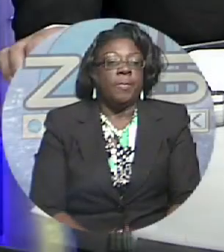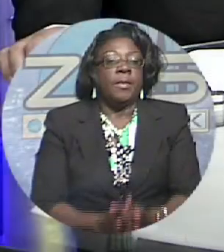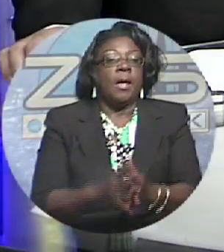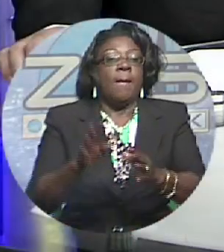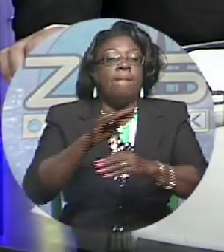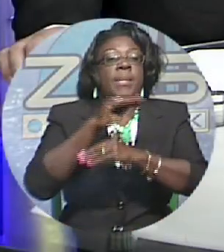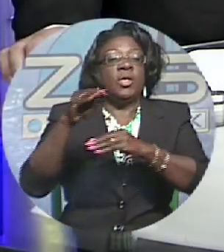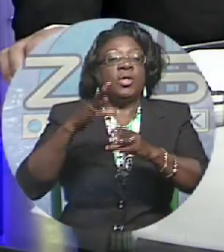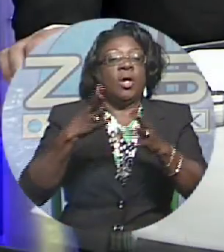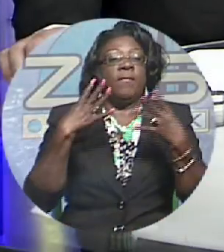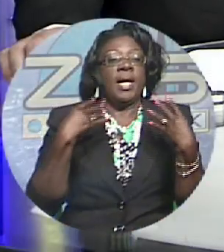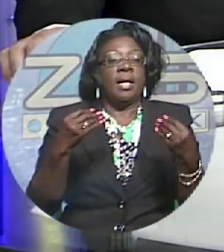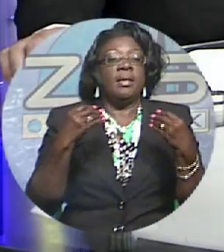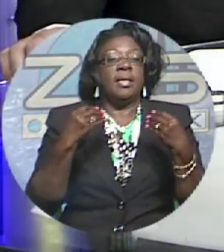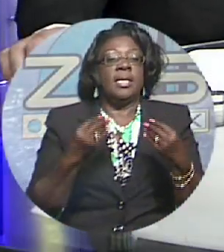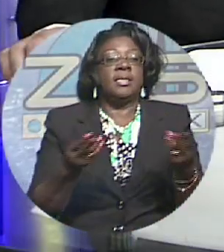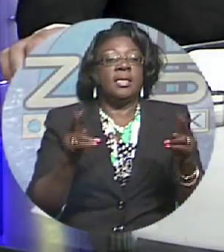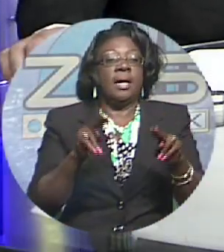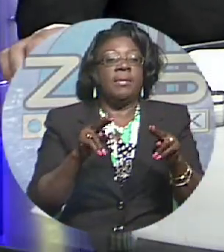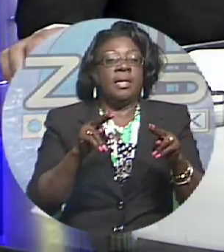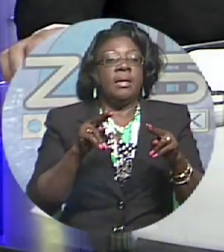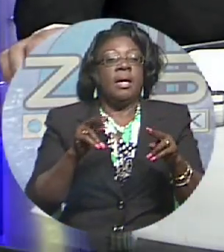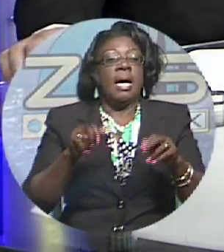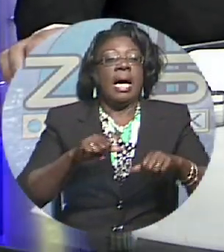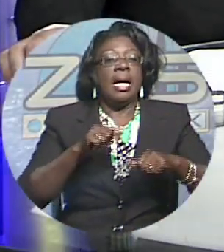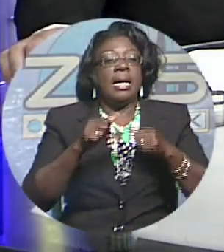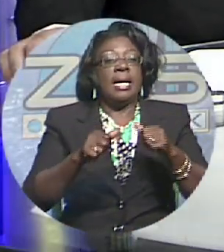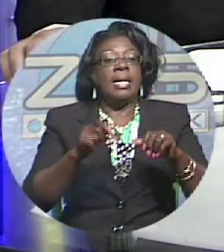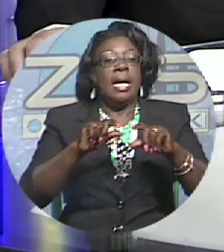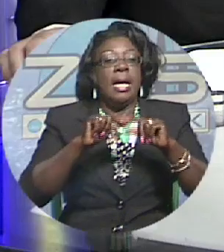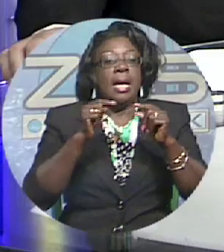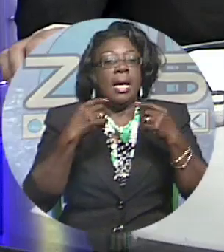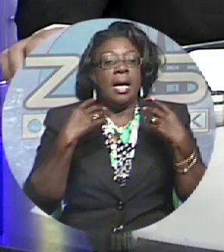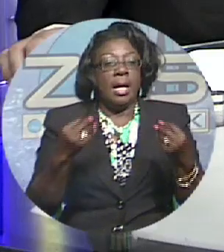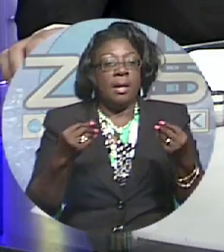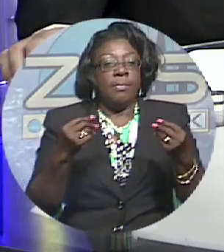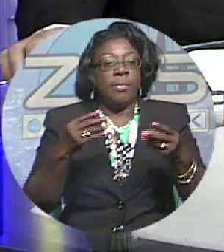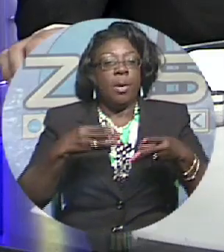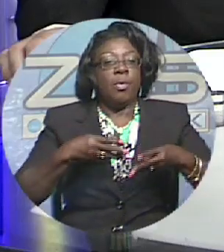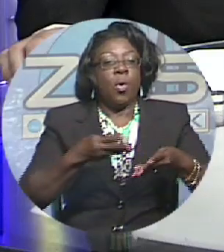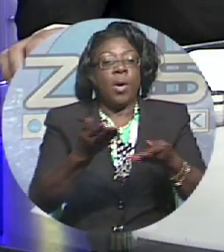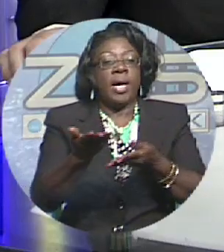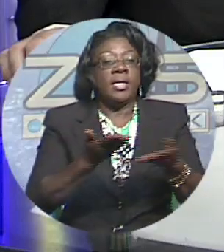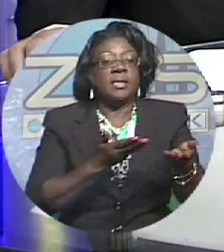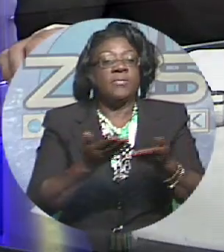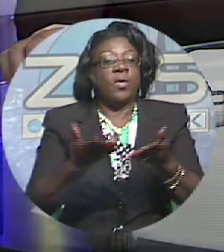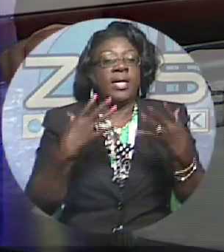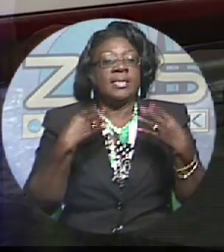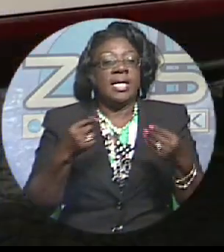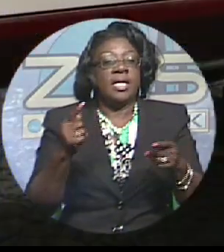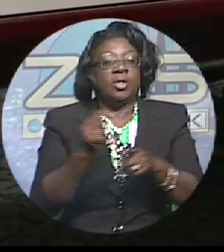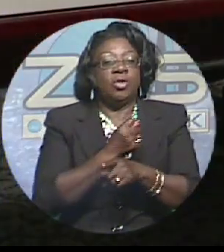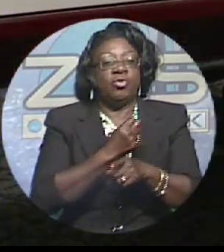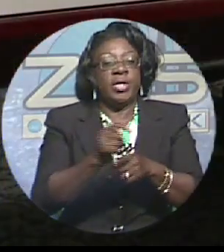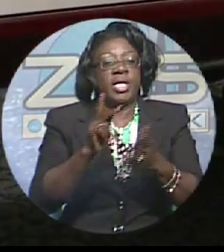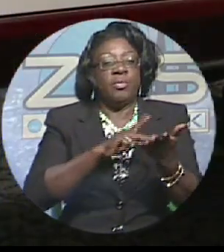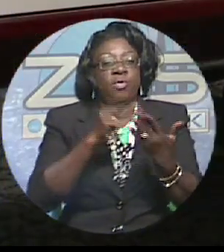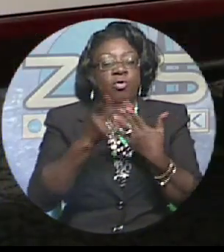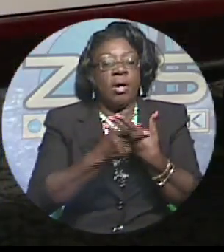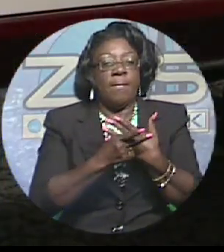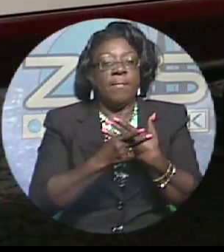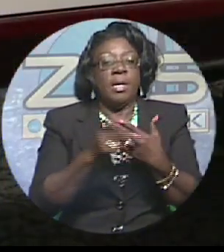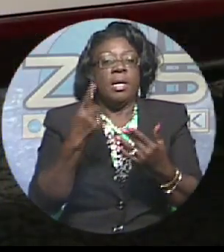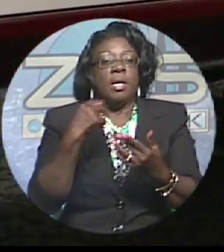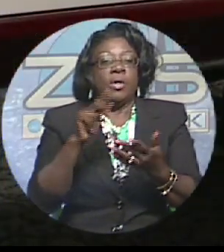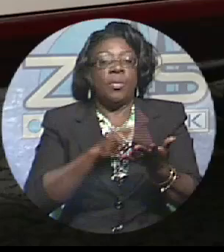The Ministry of Health is engaging allied health service providers for the launch of its healthcare training program. The